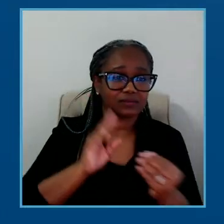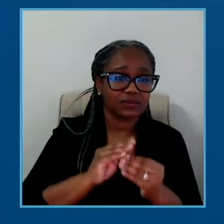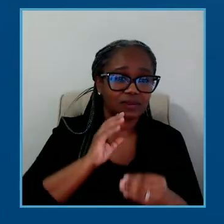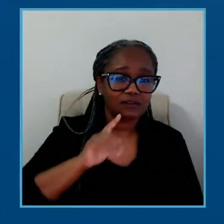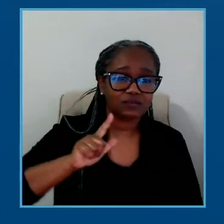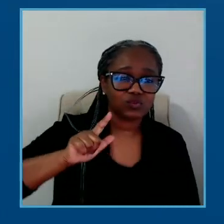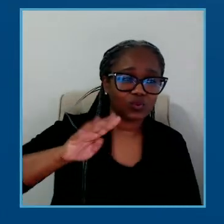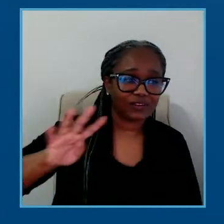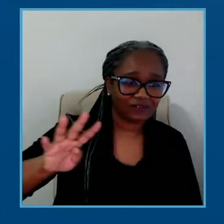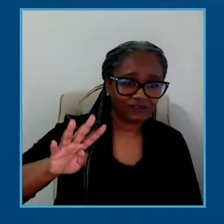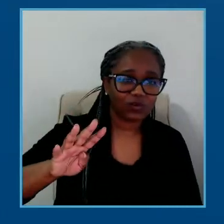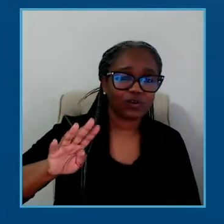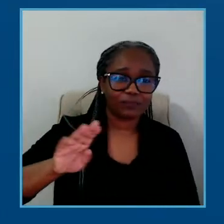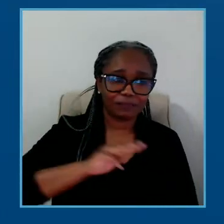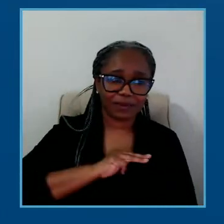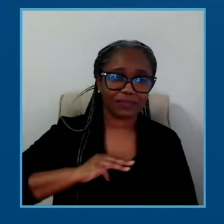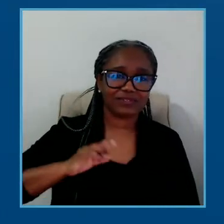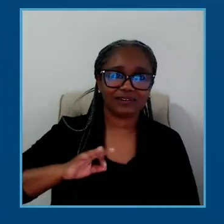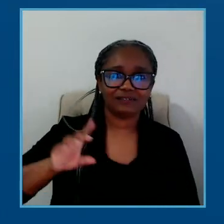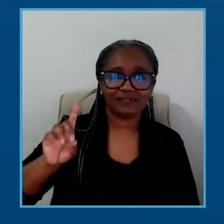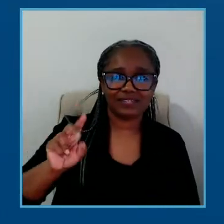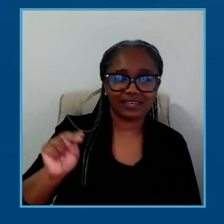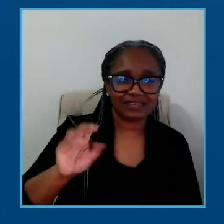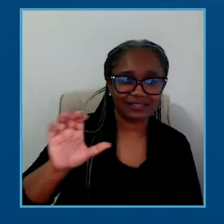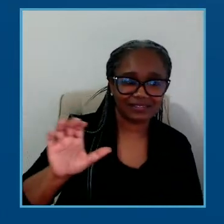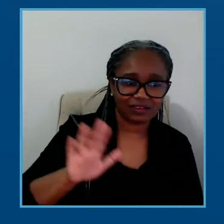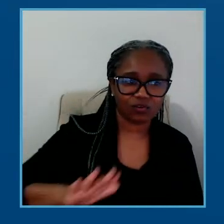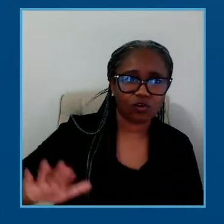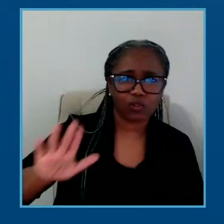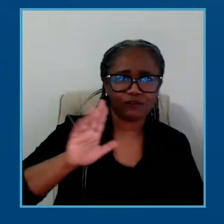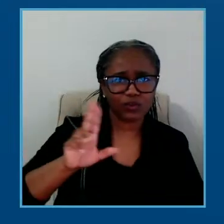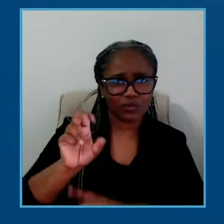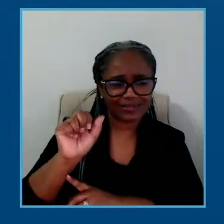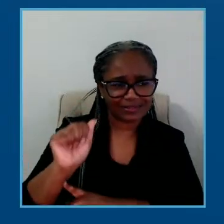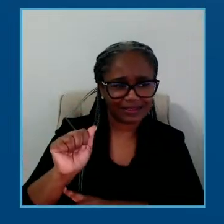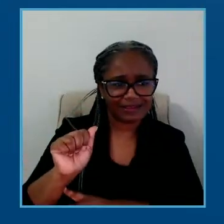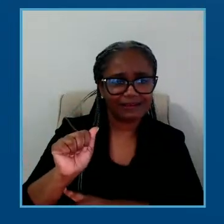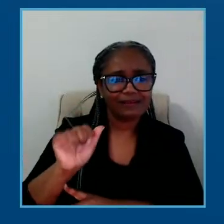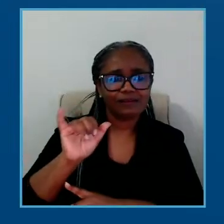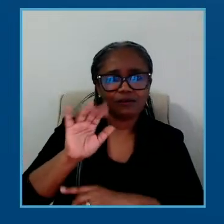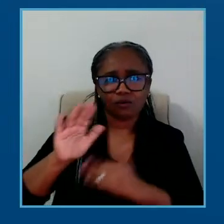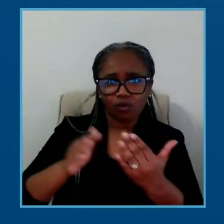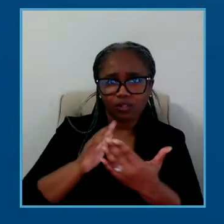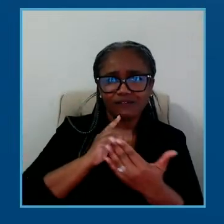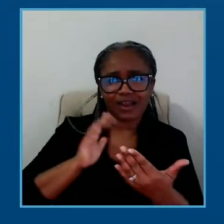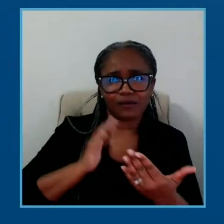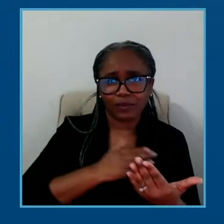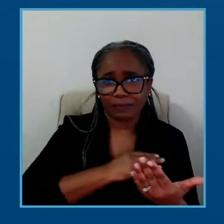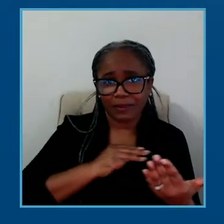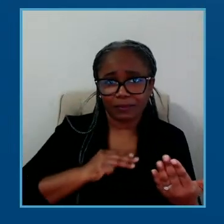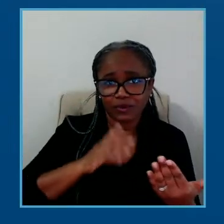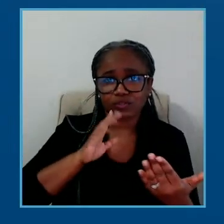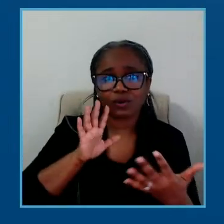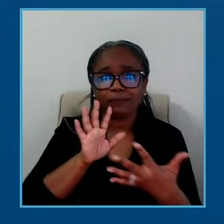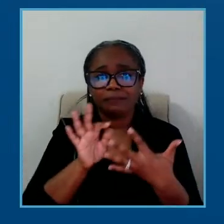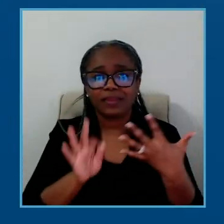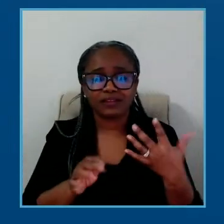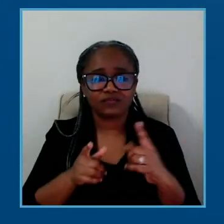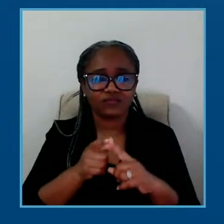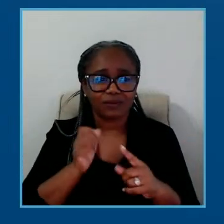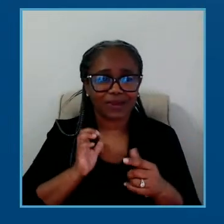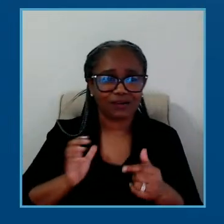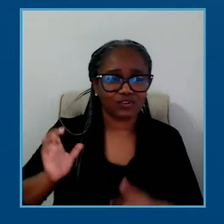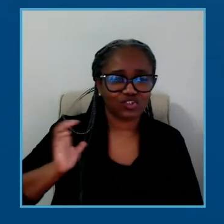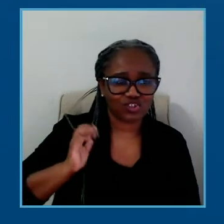by Chair Harris and confirmed to their positions by the entire DNC membership. This committee is governed by